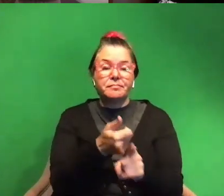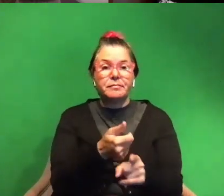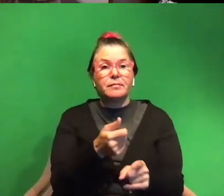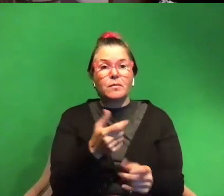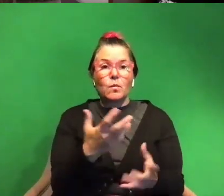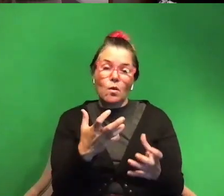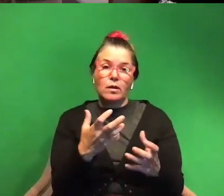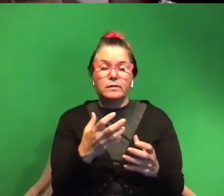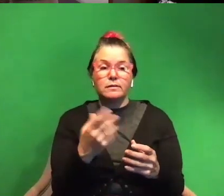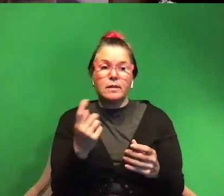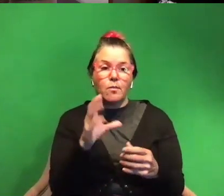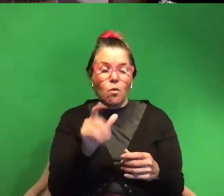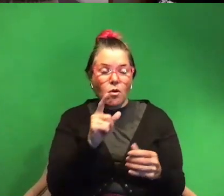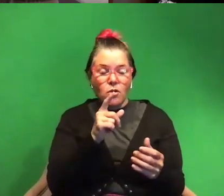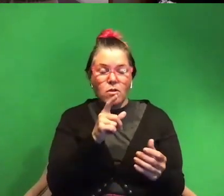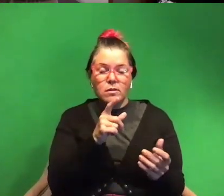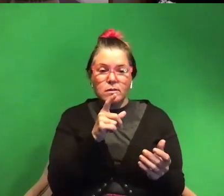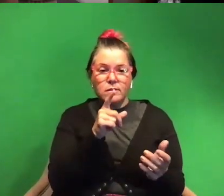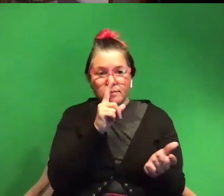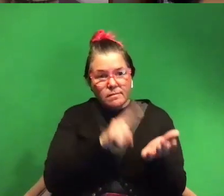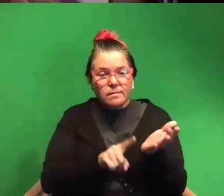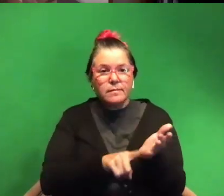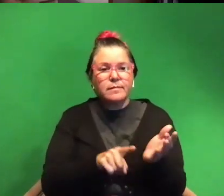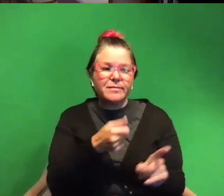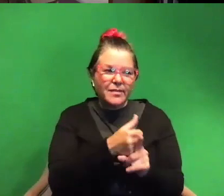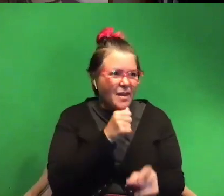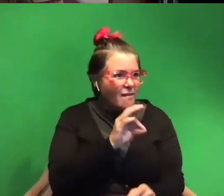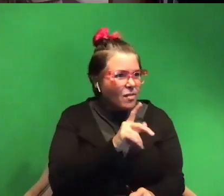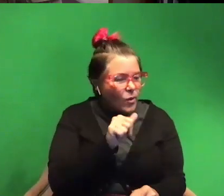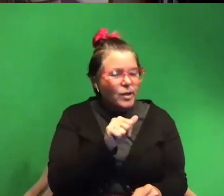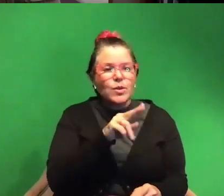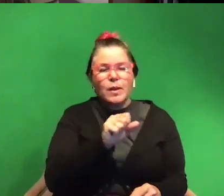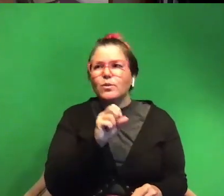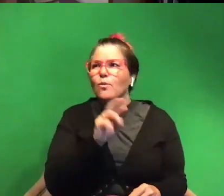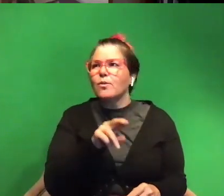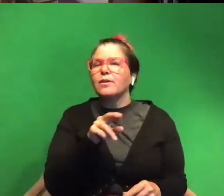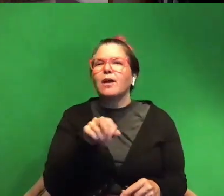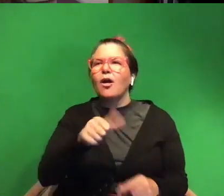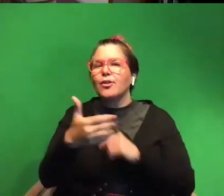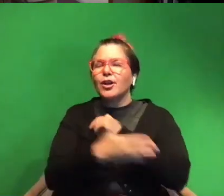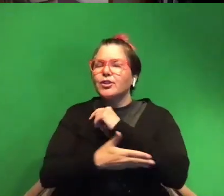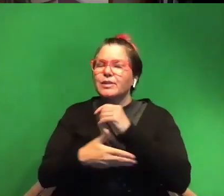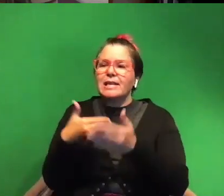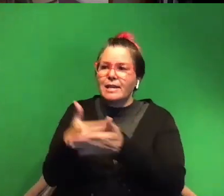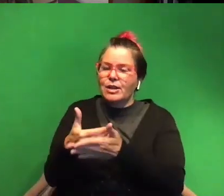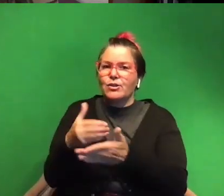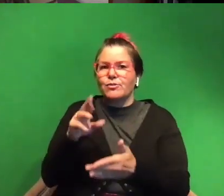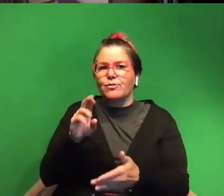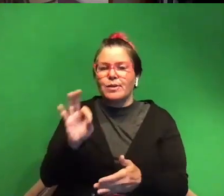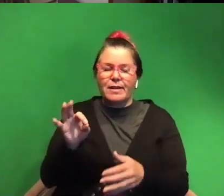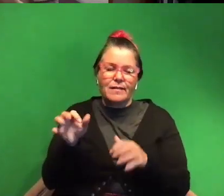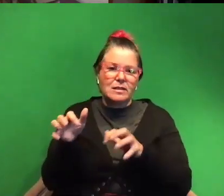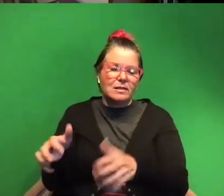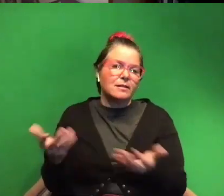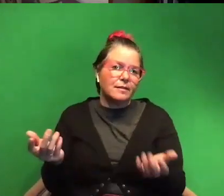want to do some coral stuff, if you're not, in Florida in the United States or in another country where there are a ton of coral